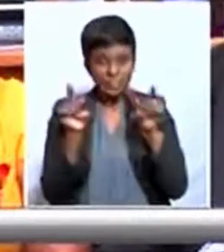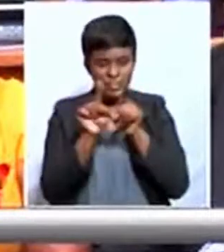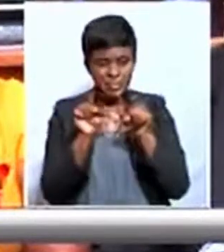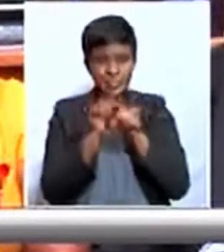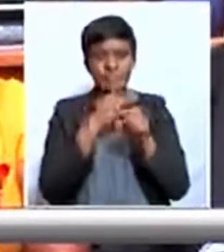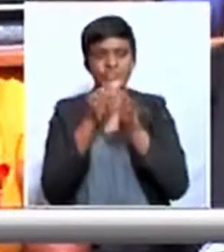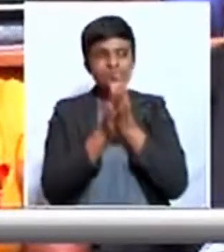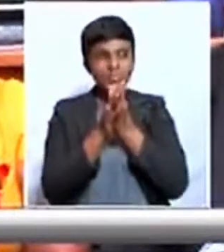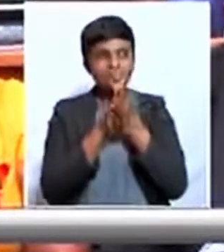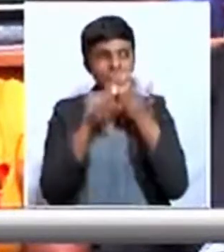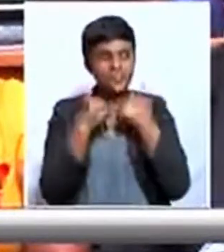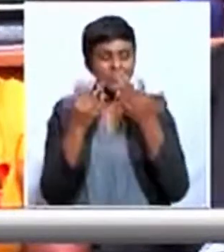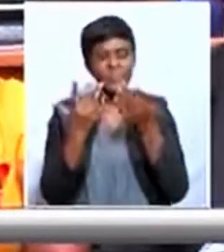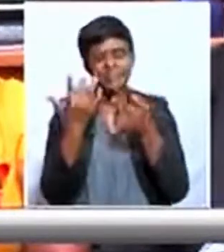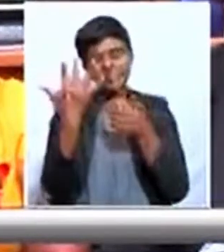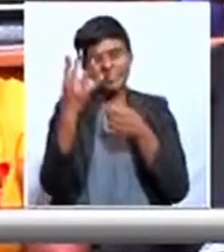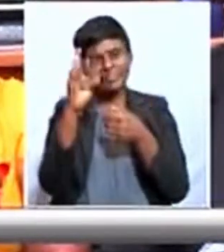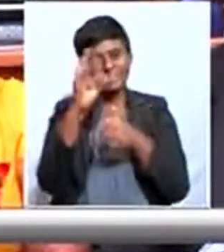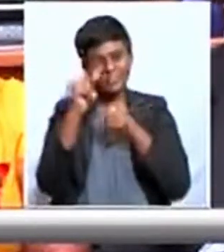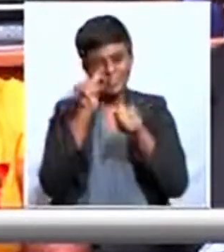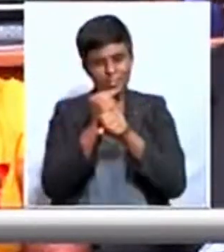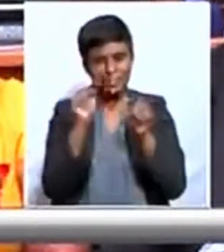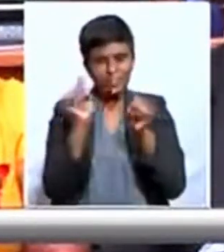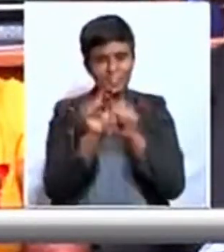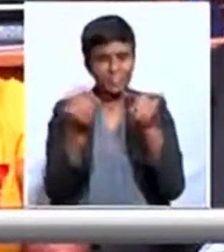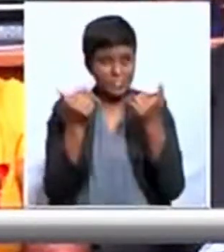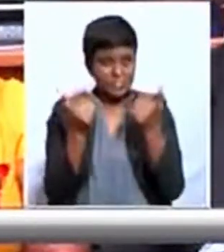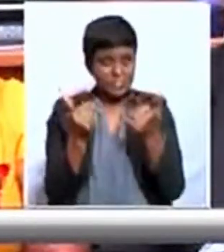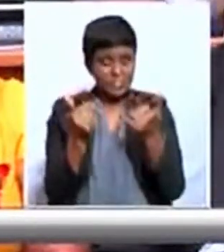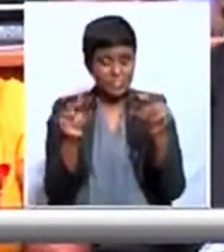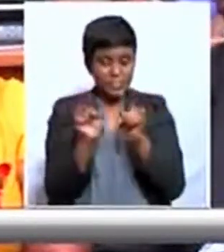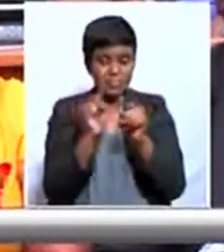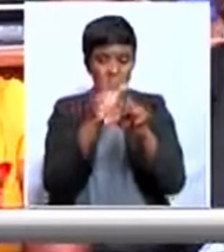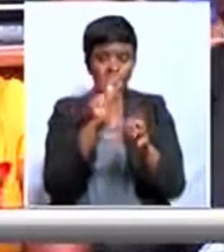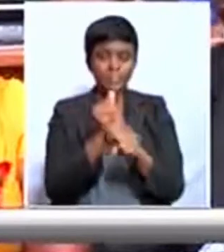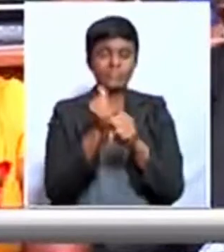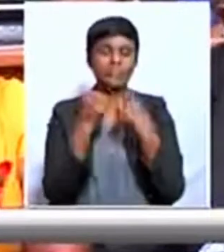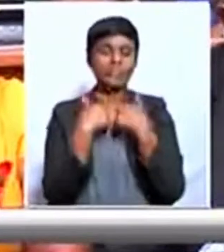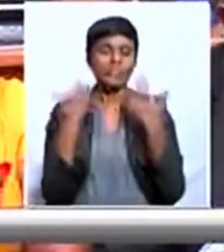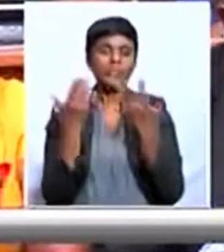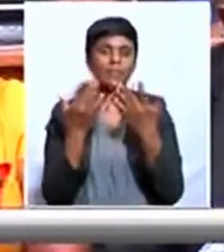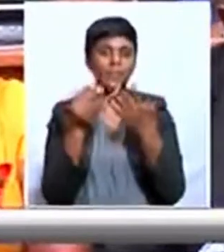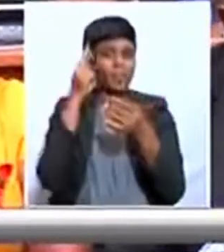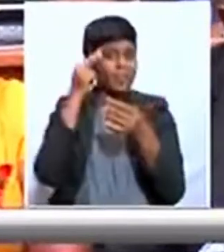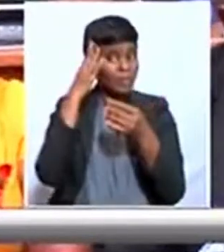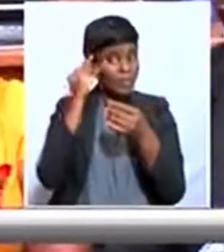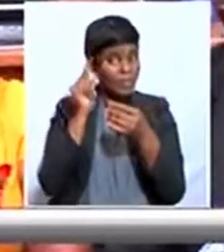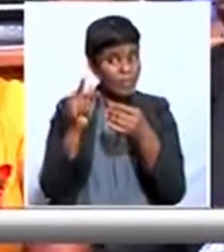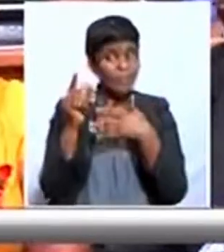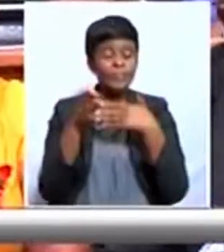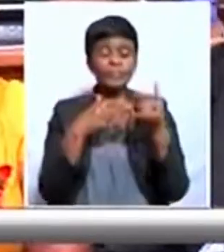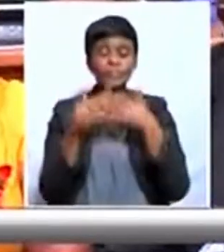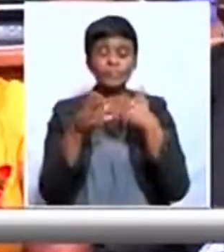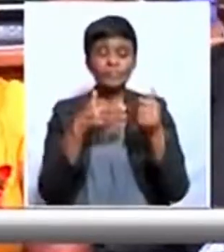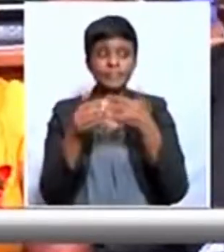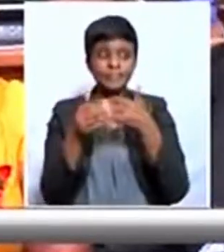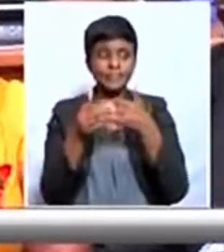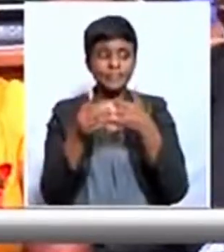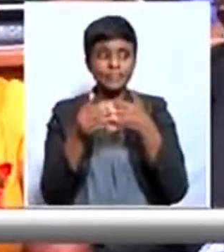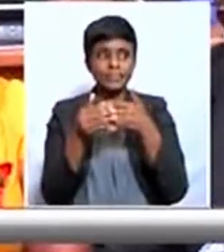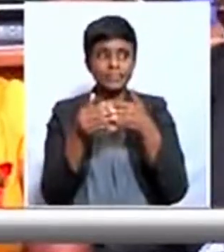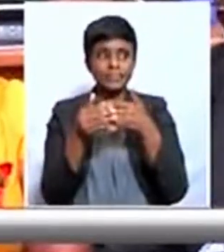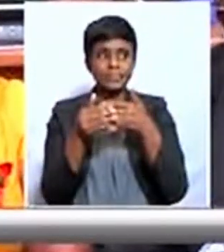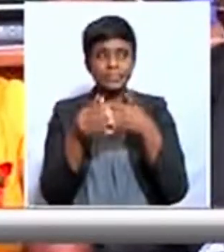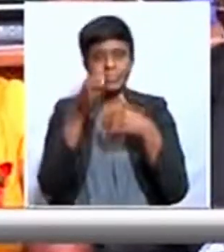it was taking even 5, 6 years. Even now, they don't get. The reason was simple. In Chekarako,